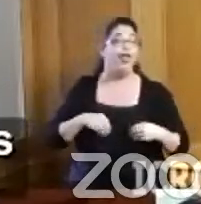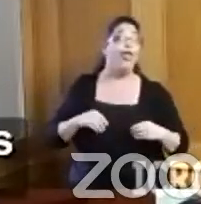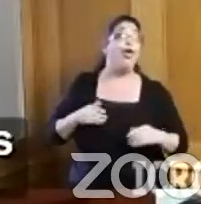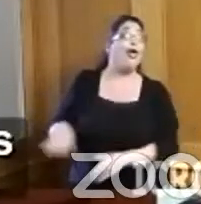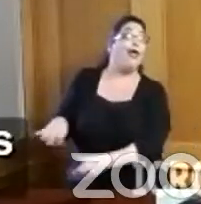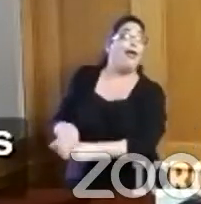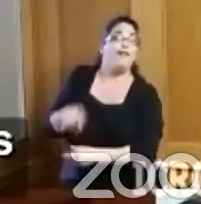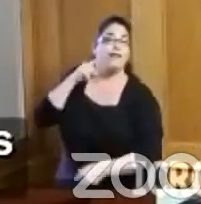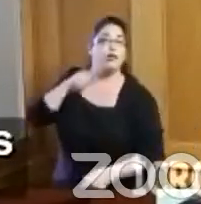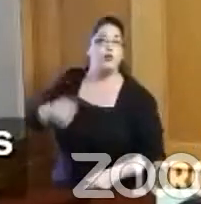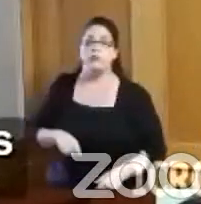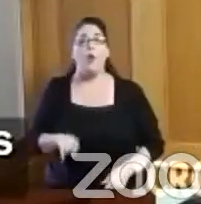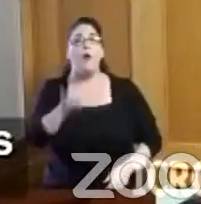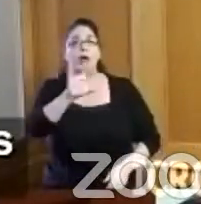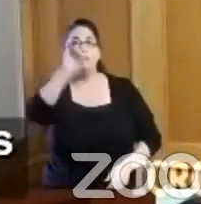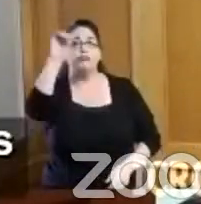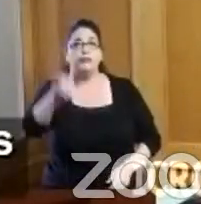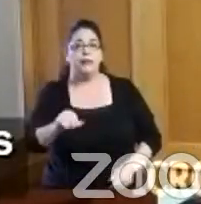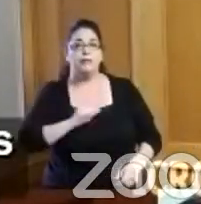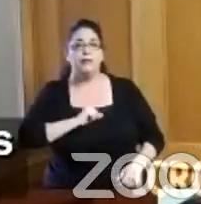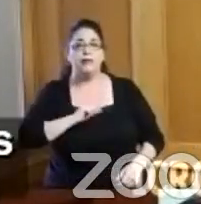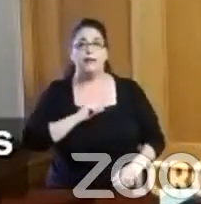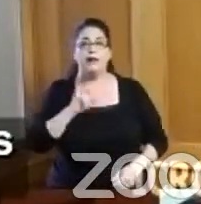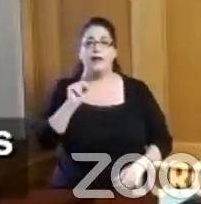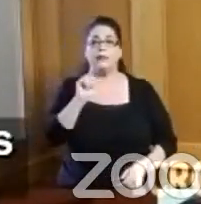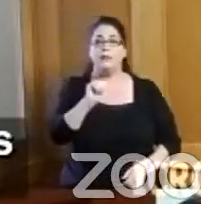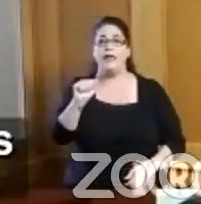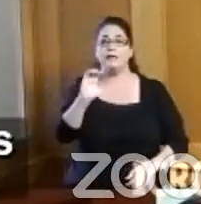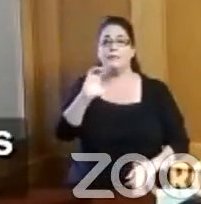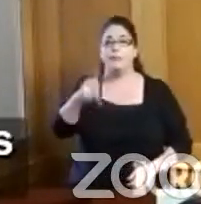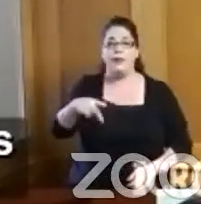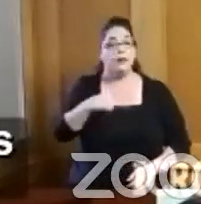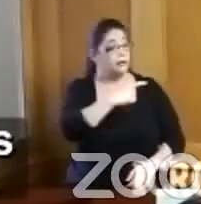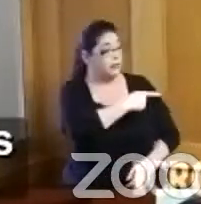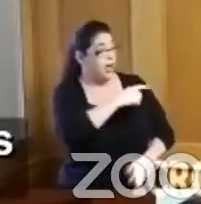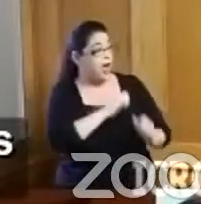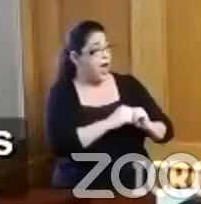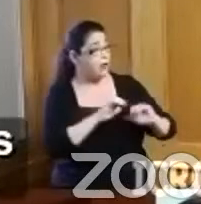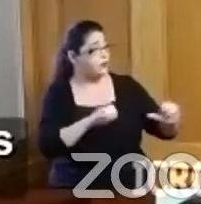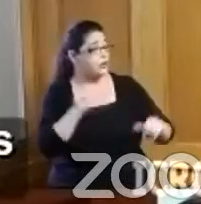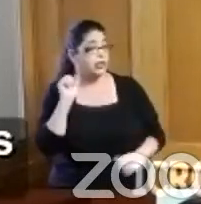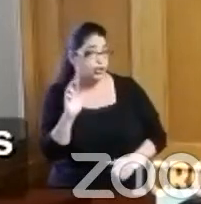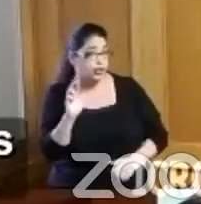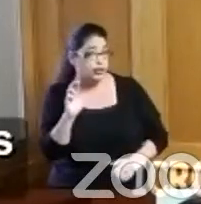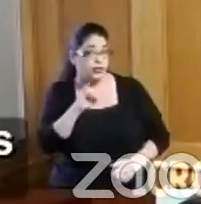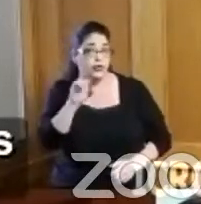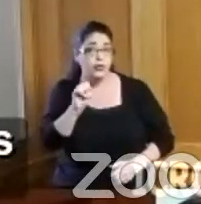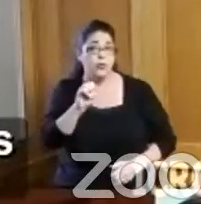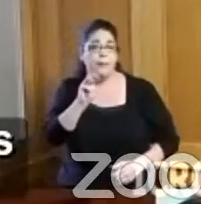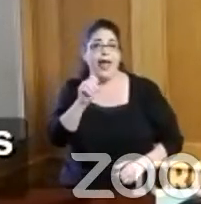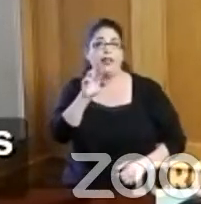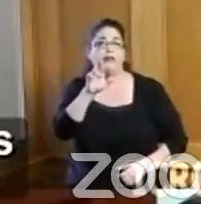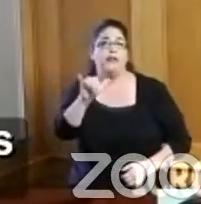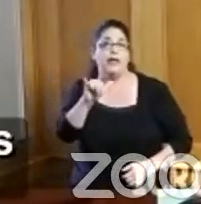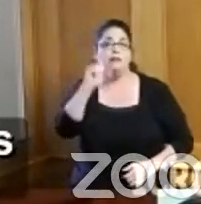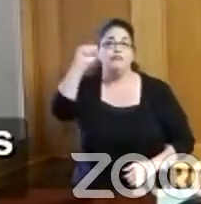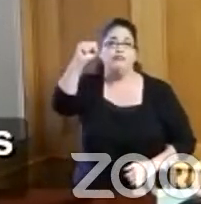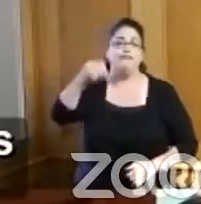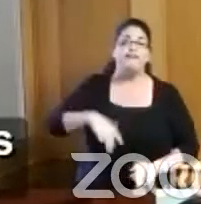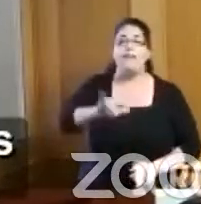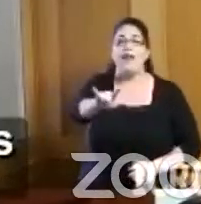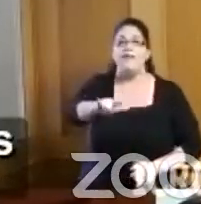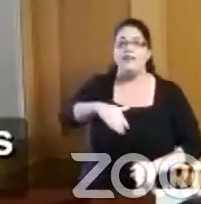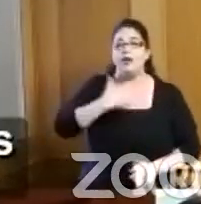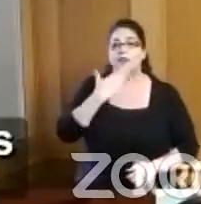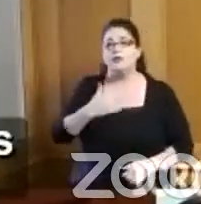legit 100. We got NAACP in the back. How you doing, sir? Joe Mallory. Yeah, got like 2 seconds. Love y'all, nothing y'all can